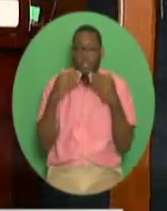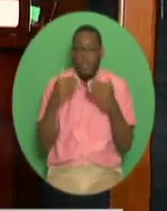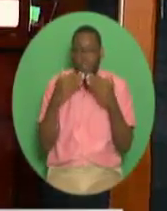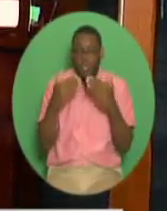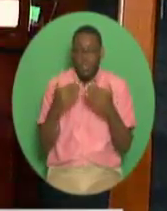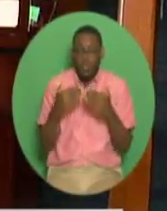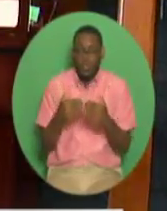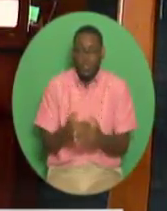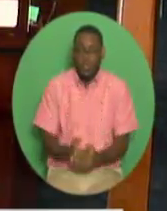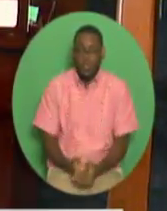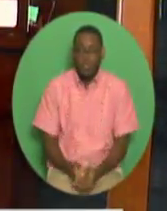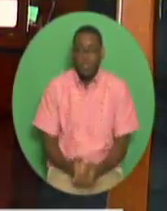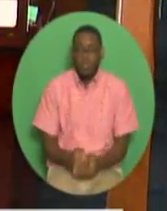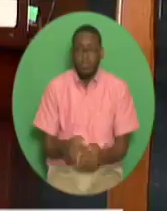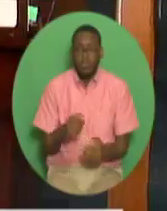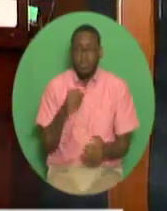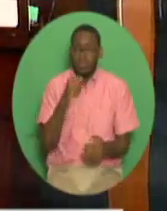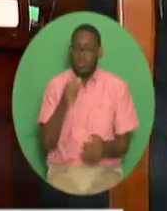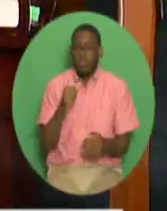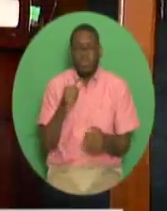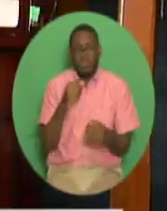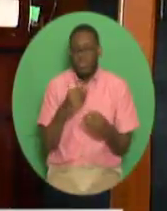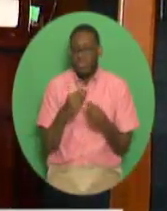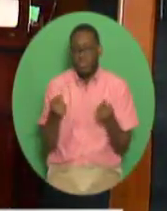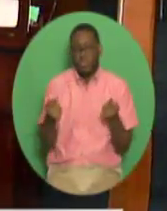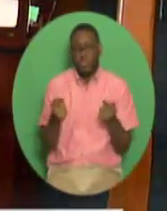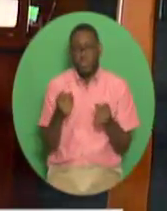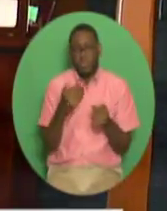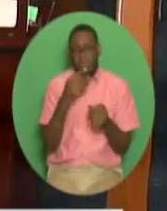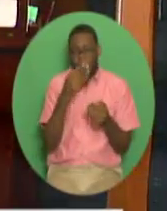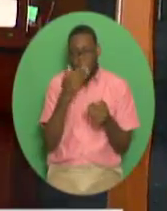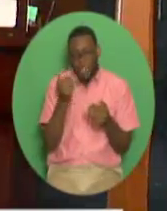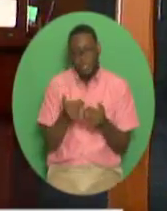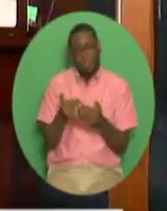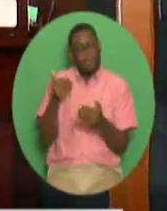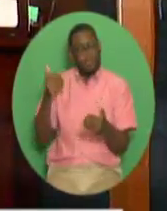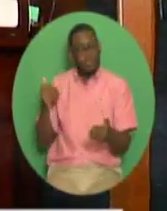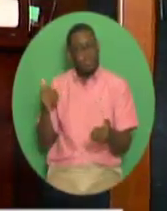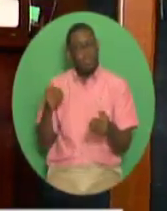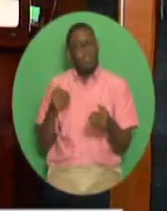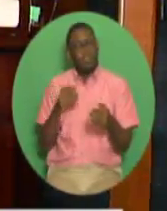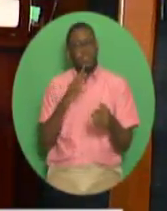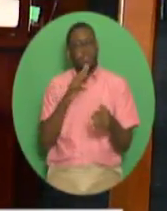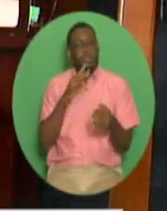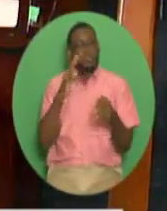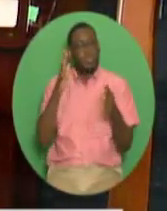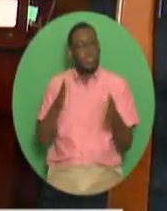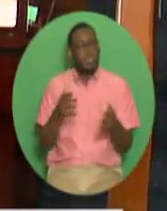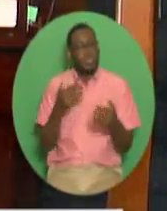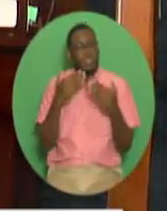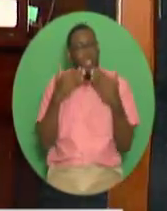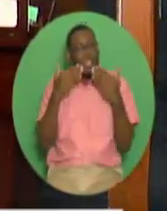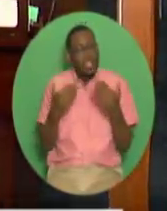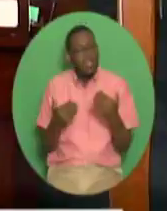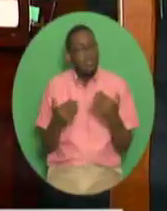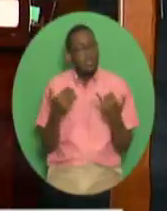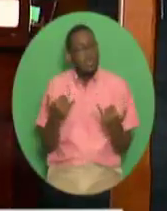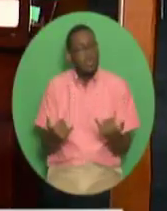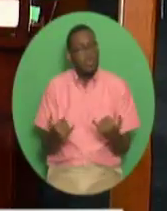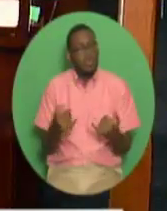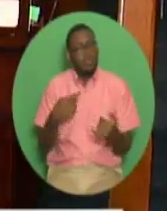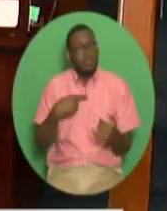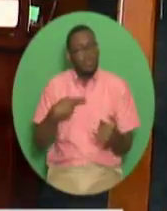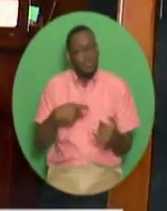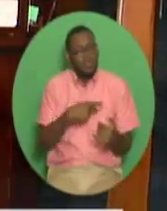Not efficient at all. We should have got it already. Madam Speaker, I beg to move that the House do now adjourn to Monday, the